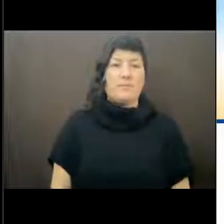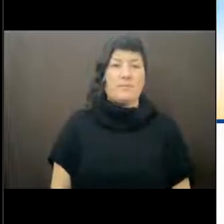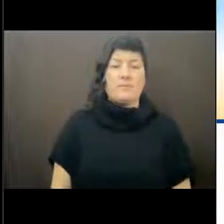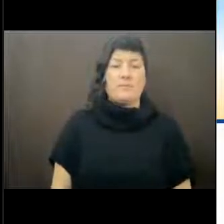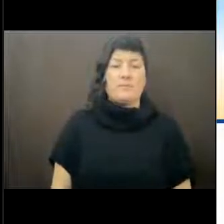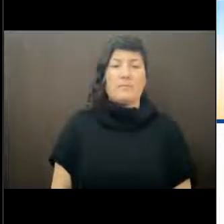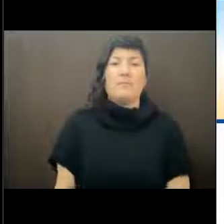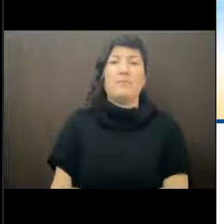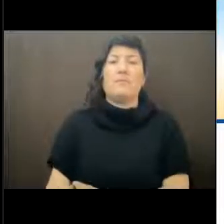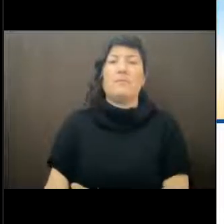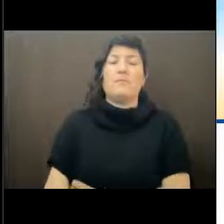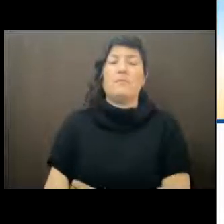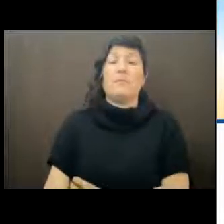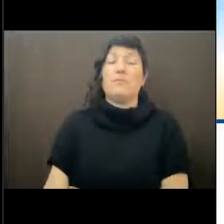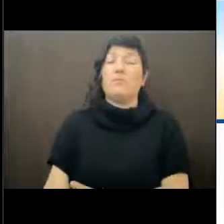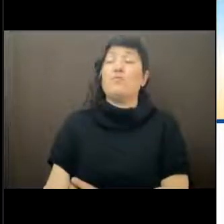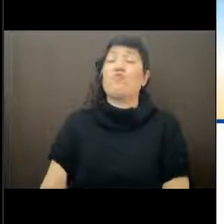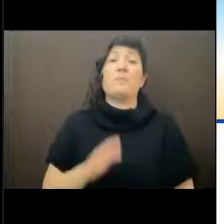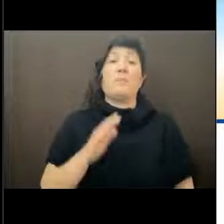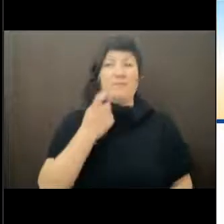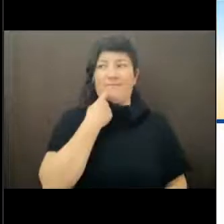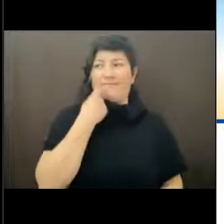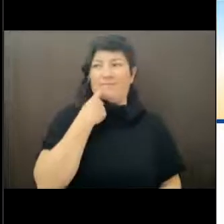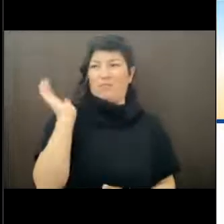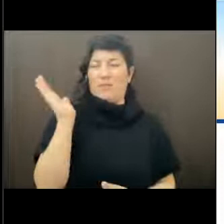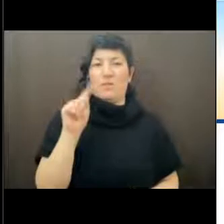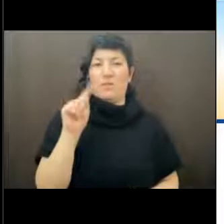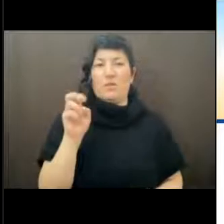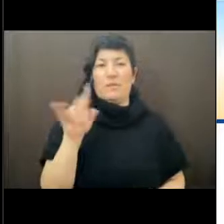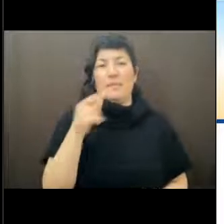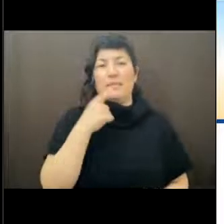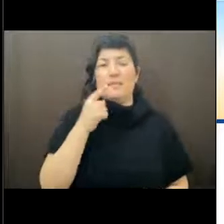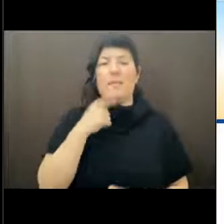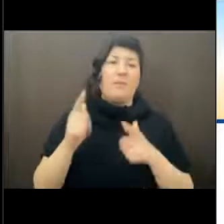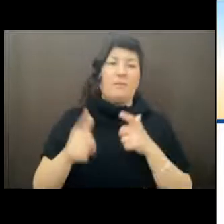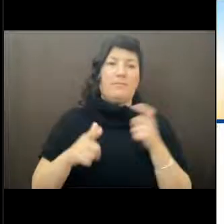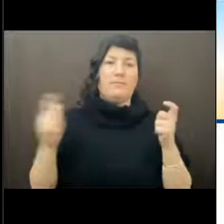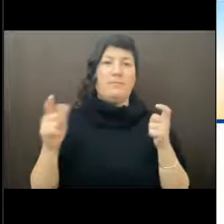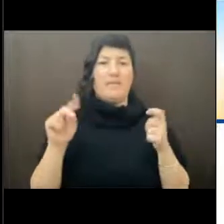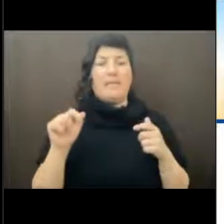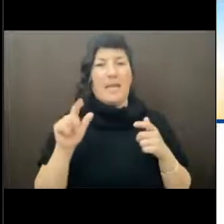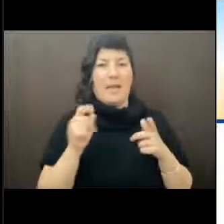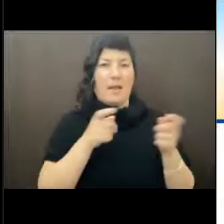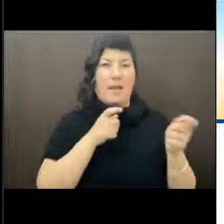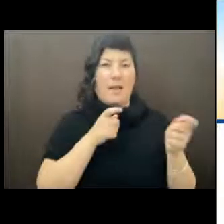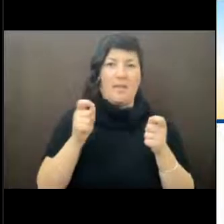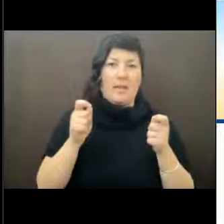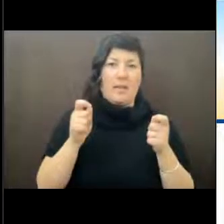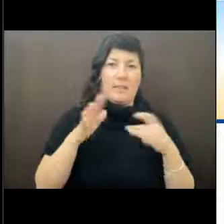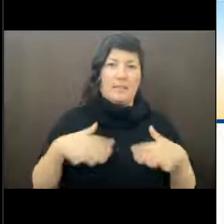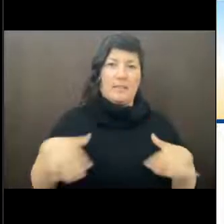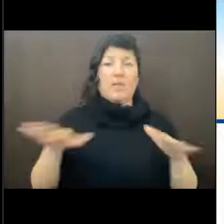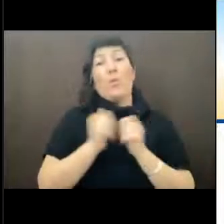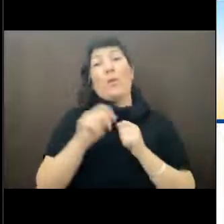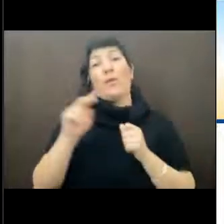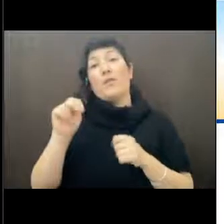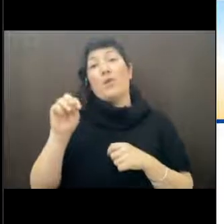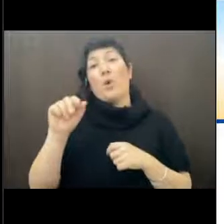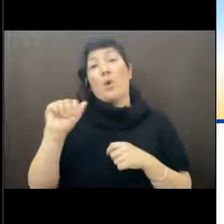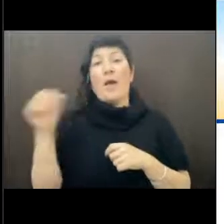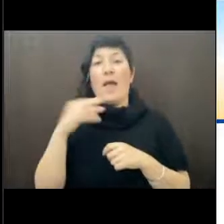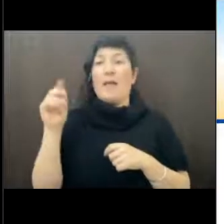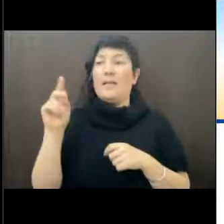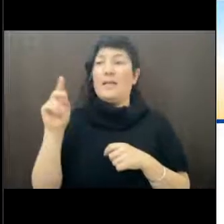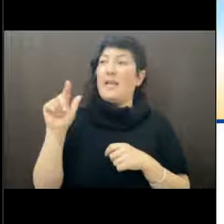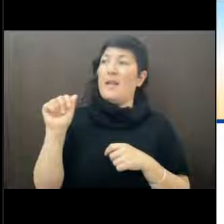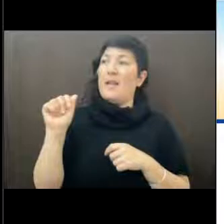So Tony, in his presentation, set the stage for the larger data governance landscape within NOAA and where data licensing fits into it. So I'll talk now about